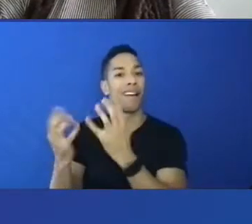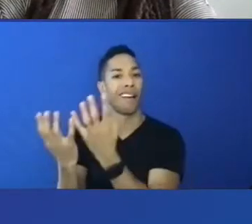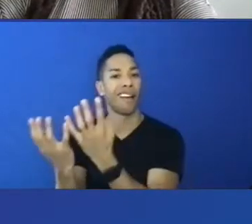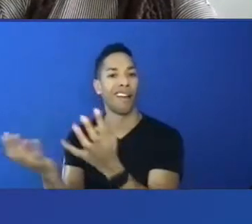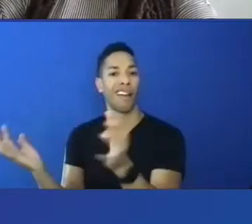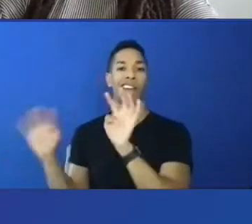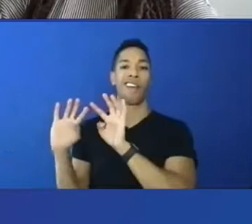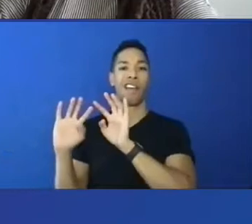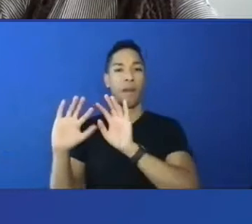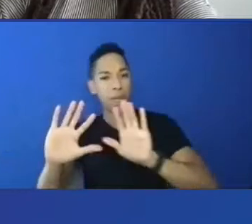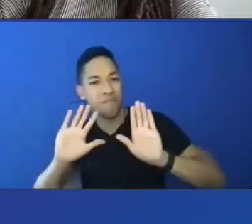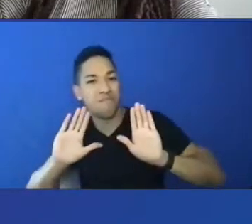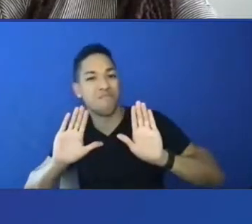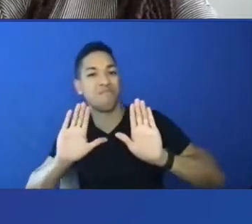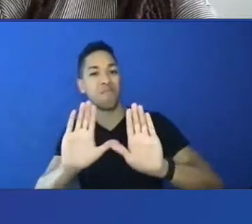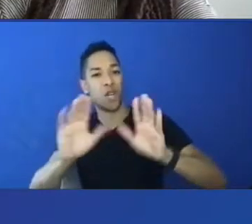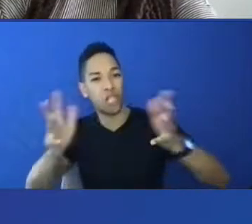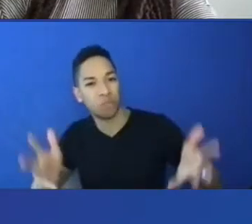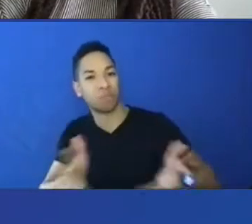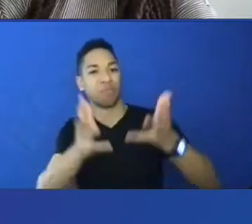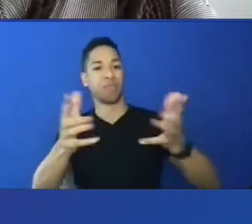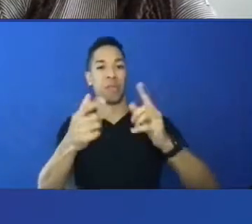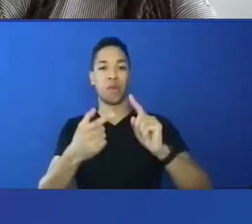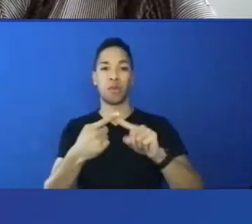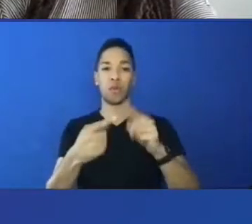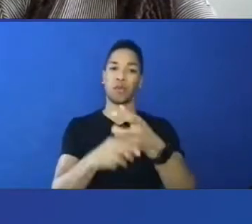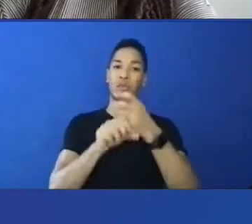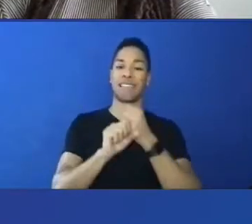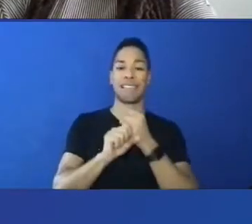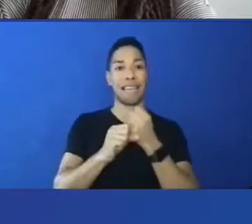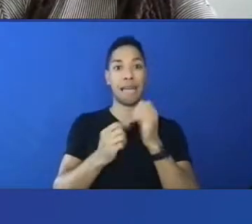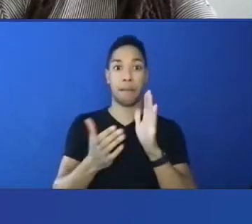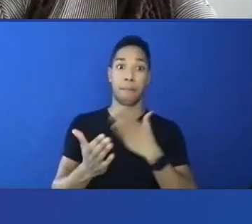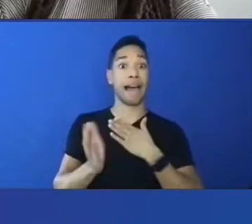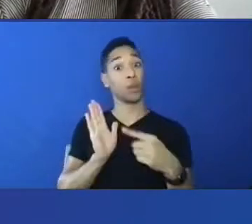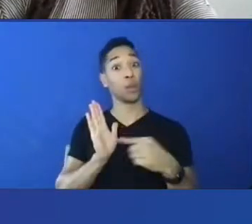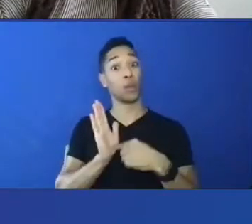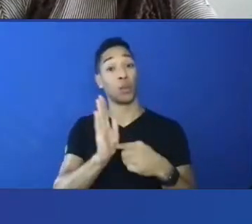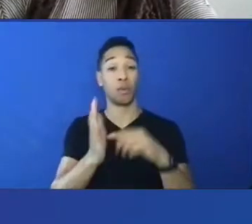to get all of my dues, which was really, really helpful.